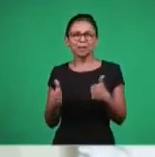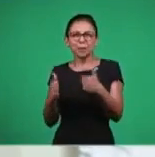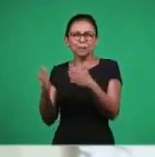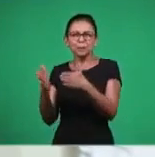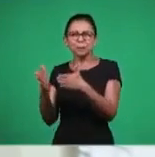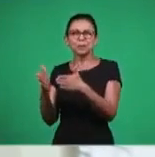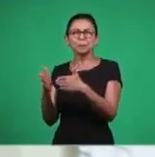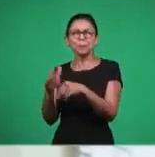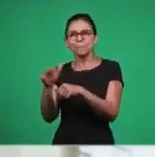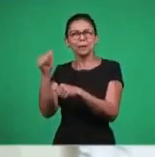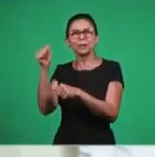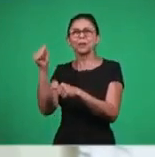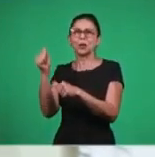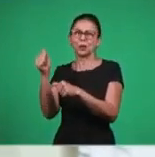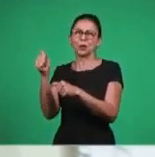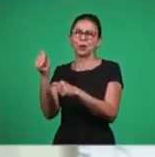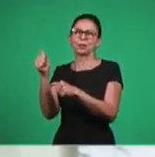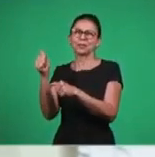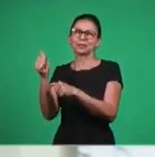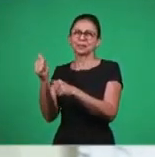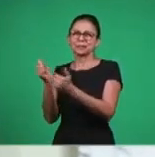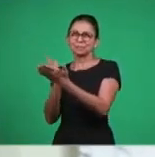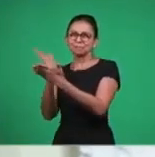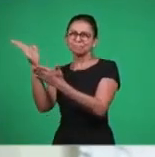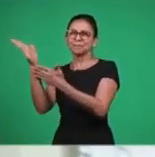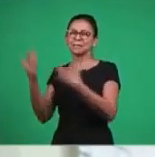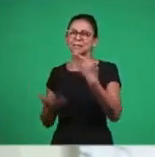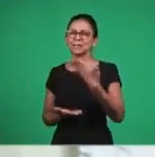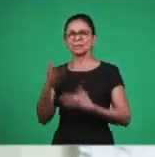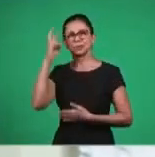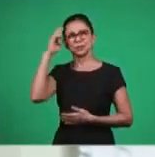is the best path to get